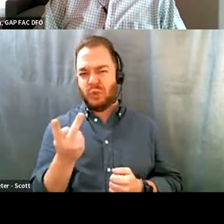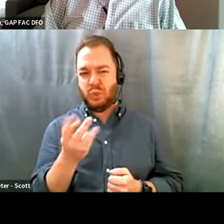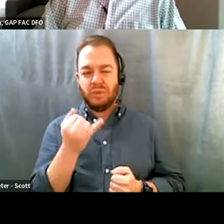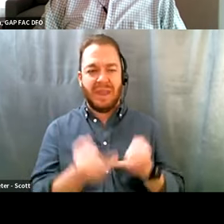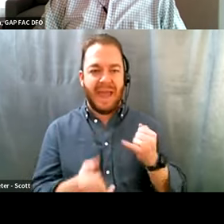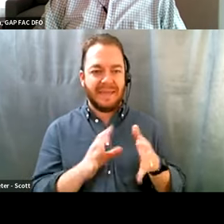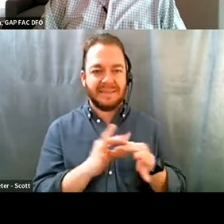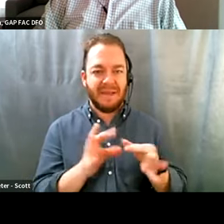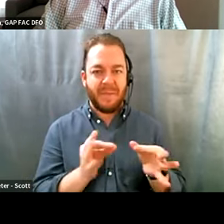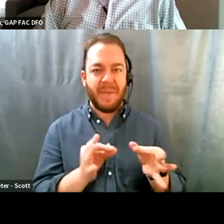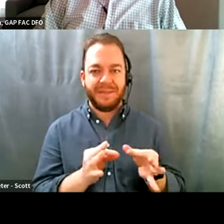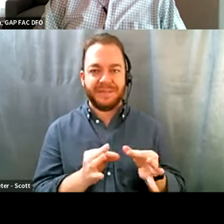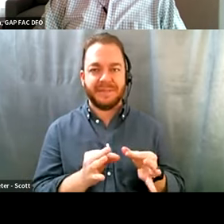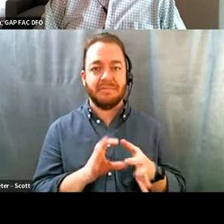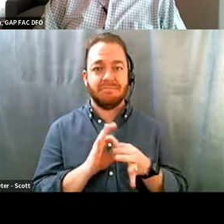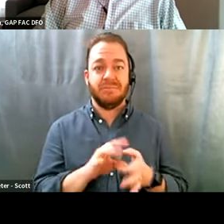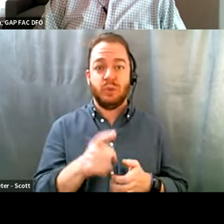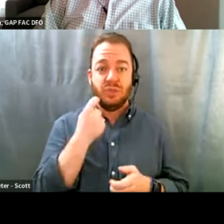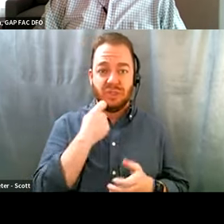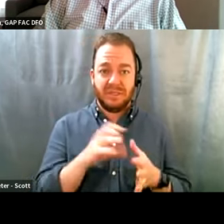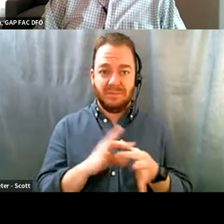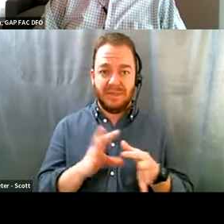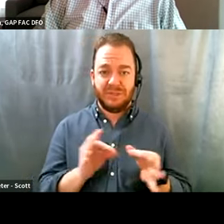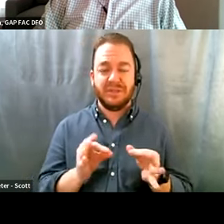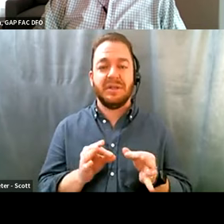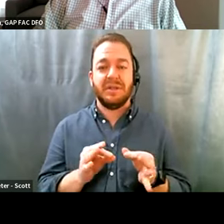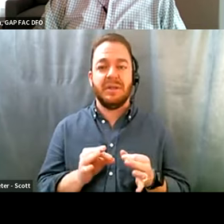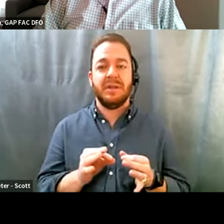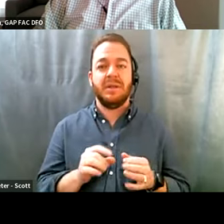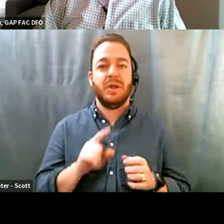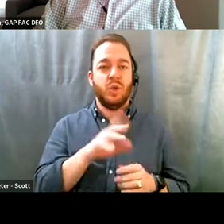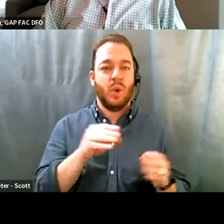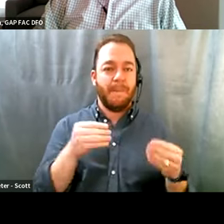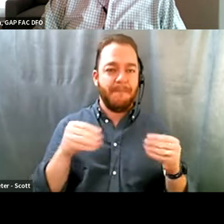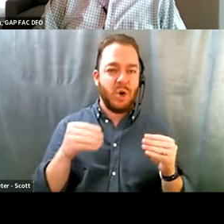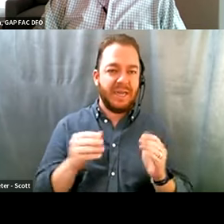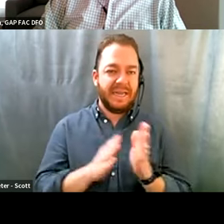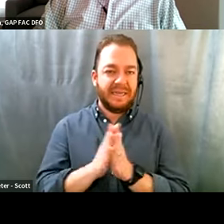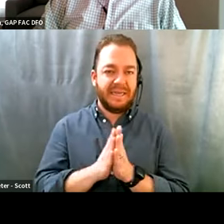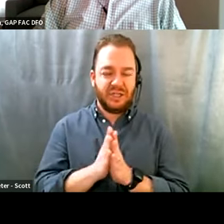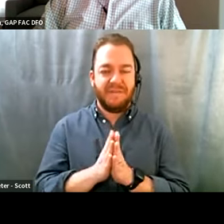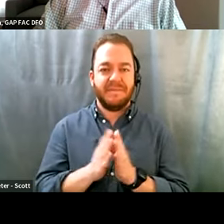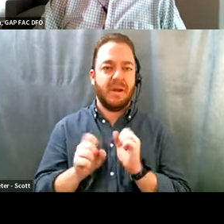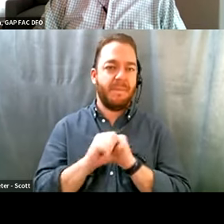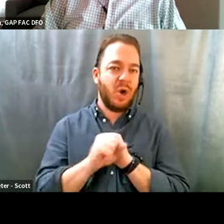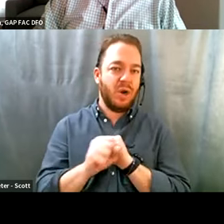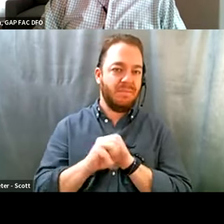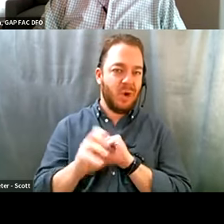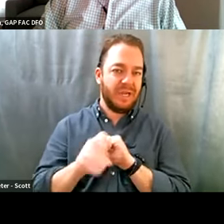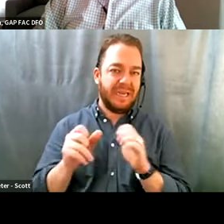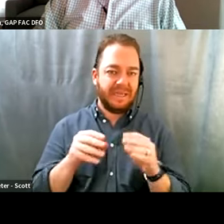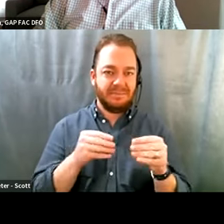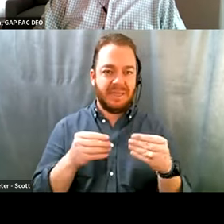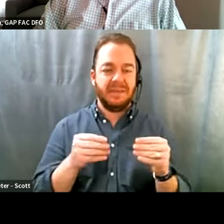comments. Okay. One about what you just said last there, Kristen, and going to your marketing initiative, if you choose to do one. Is, you know,